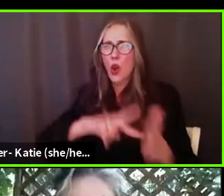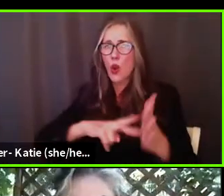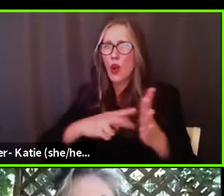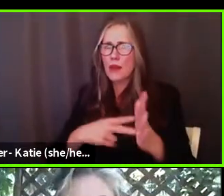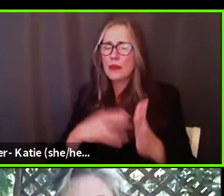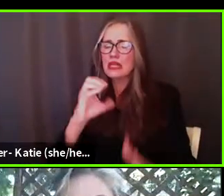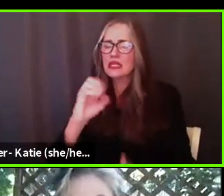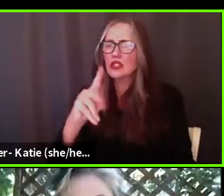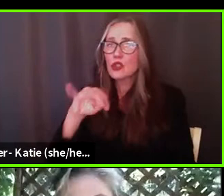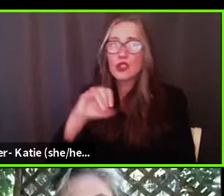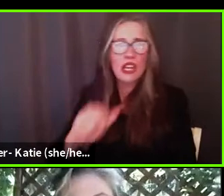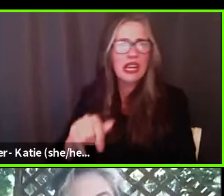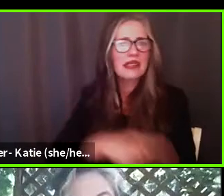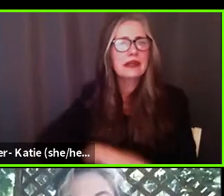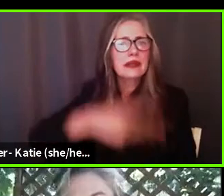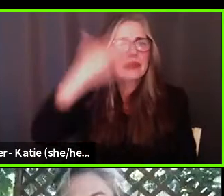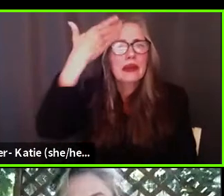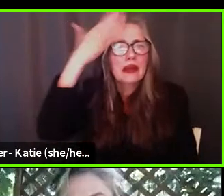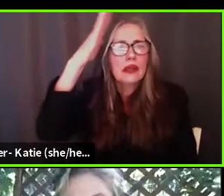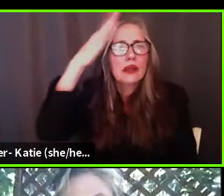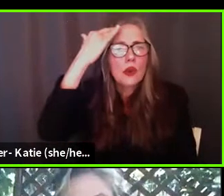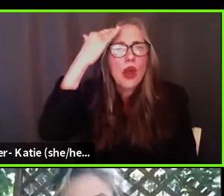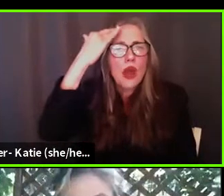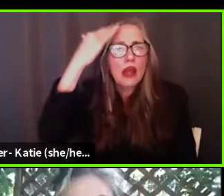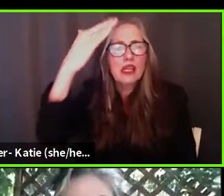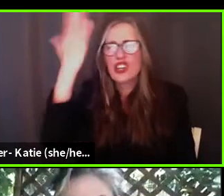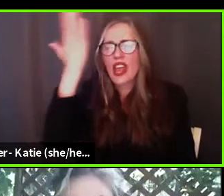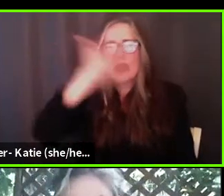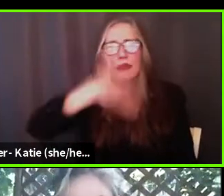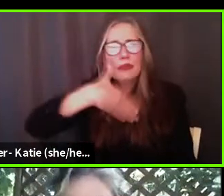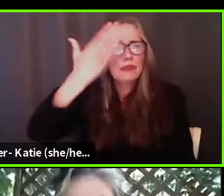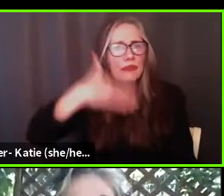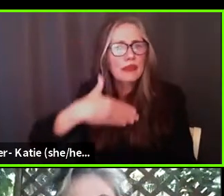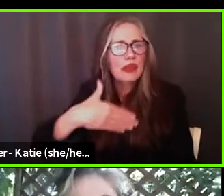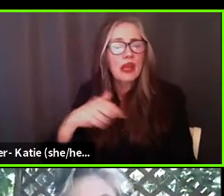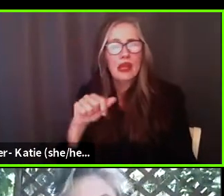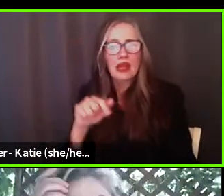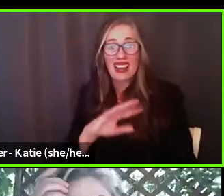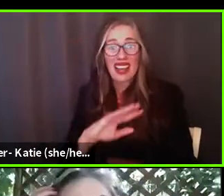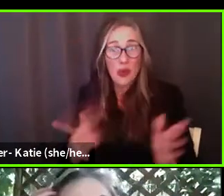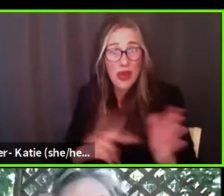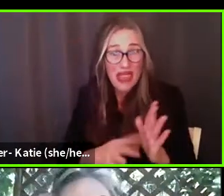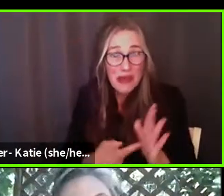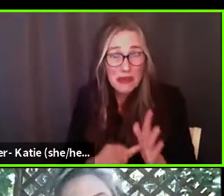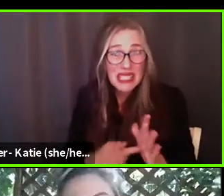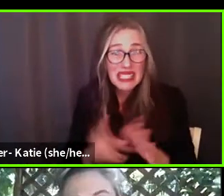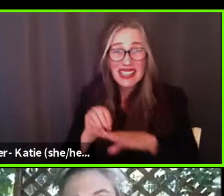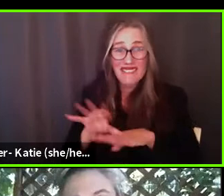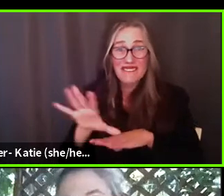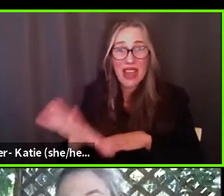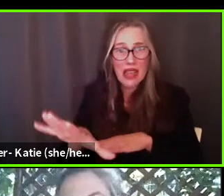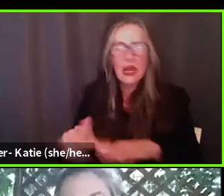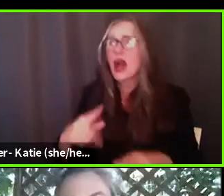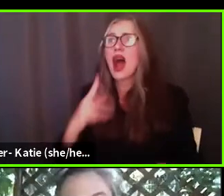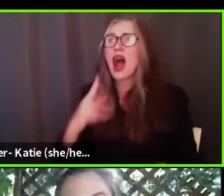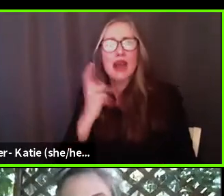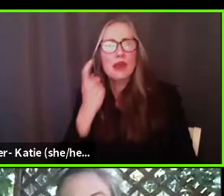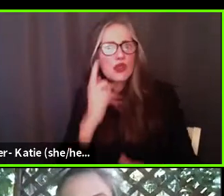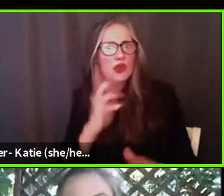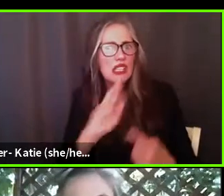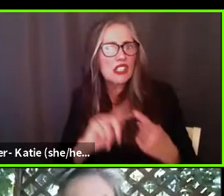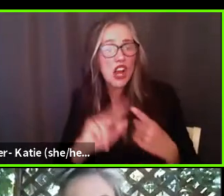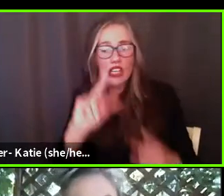eugenics um i i mean literally last week i was talking to a group of residents for all of kaiser which is a very large